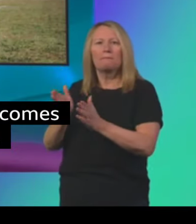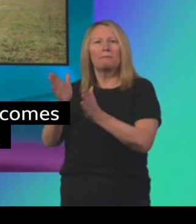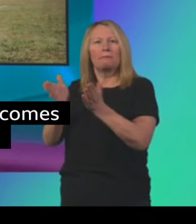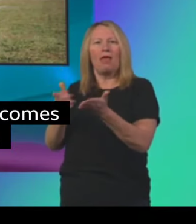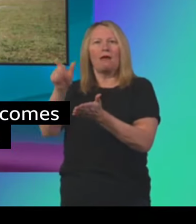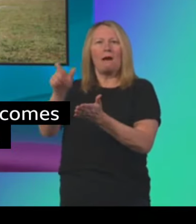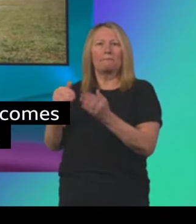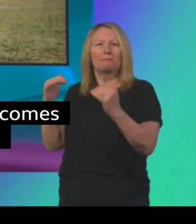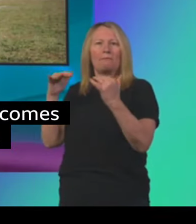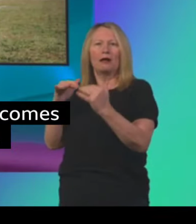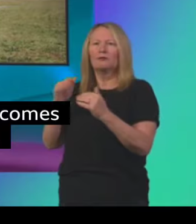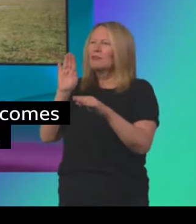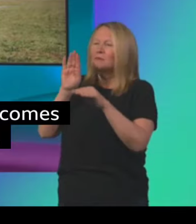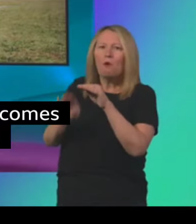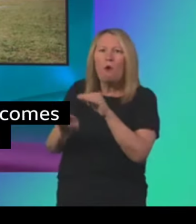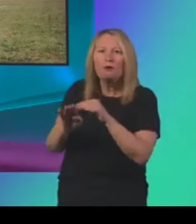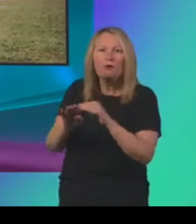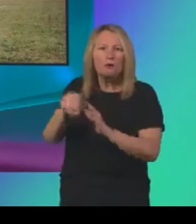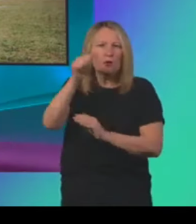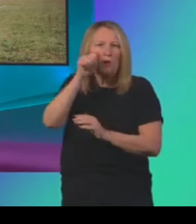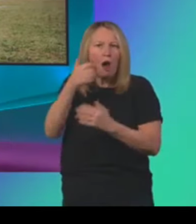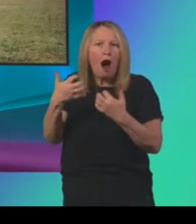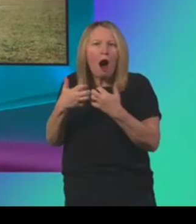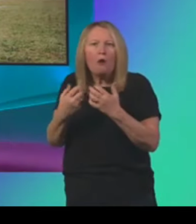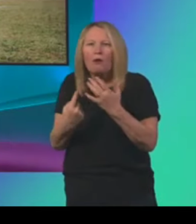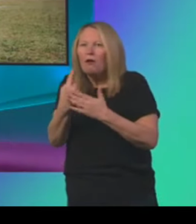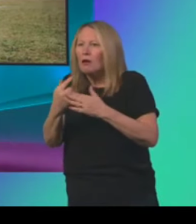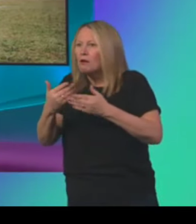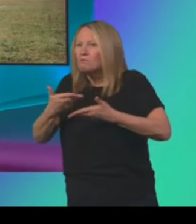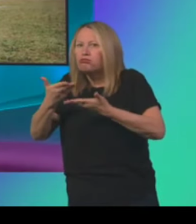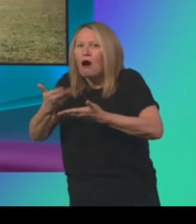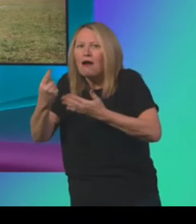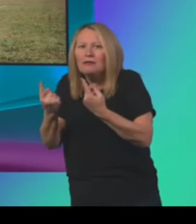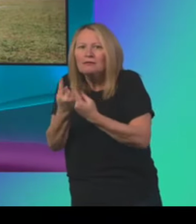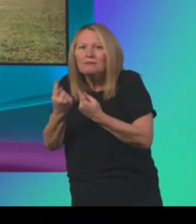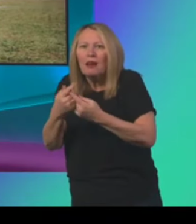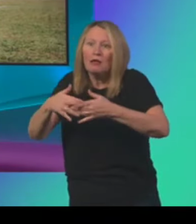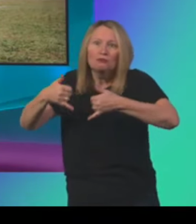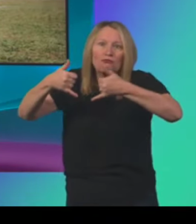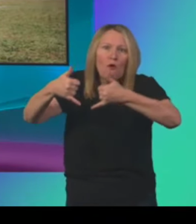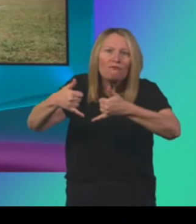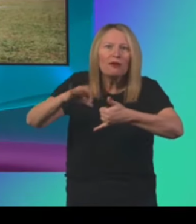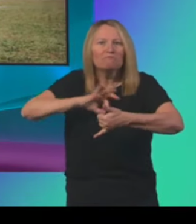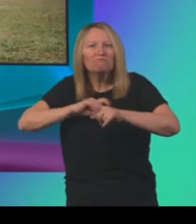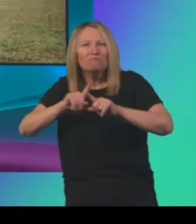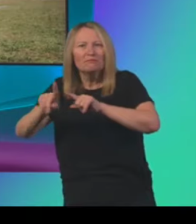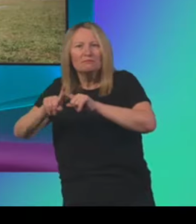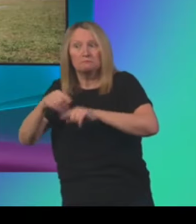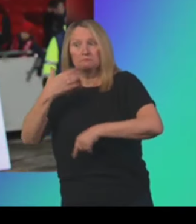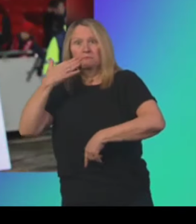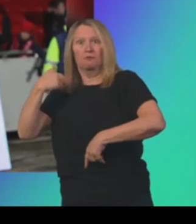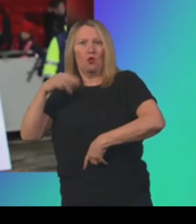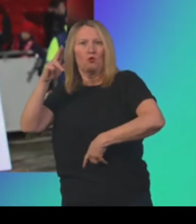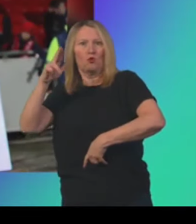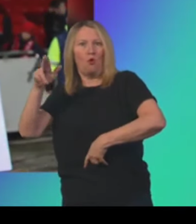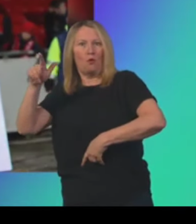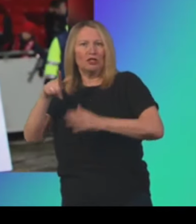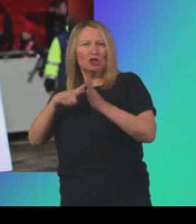a sport, then you'll know that usually comes with some sort of prize, maybe like, I don't know, a trophy. But after a recent game in